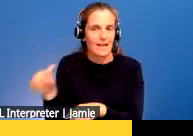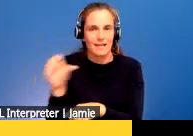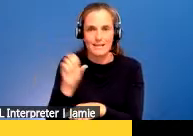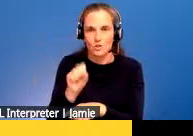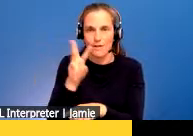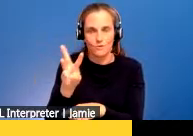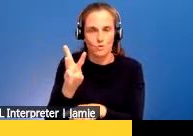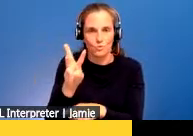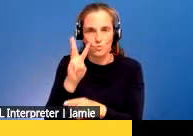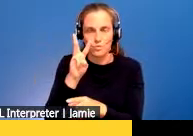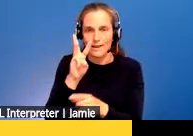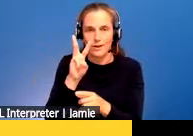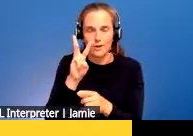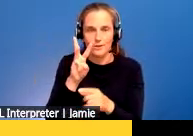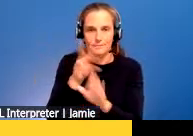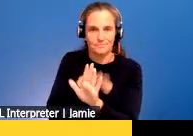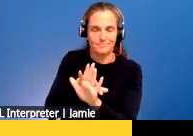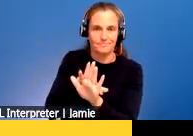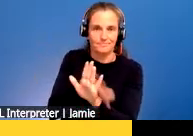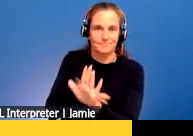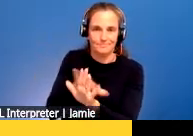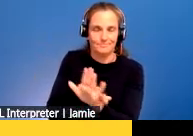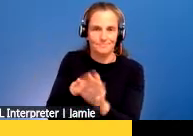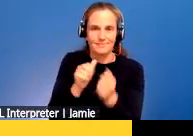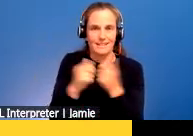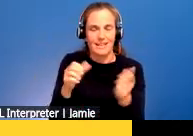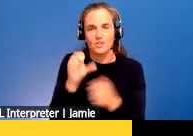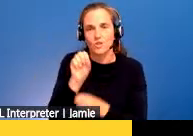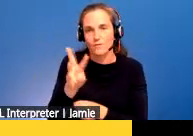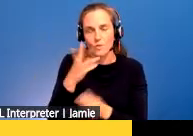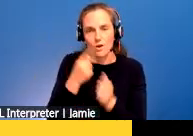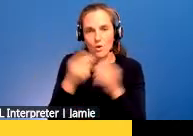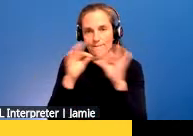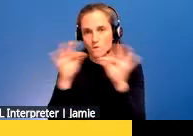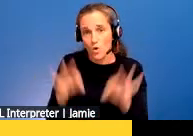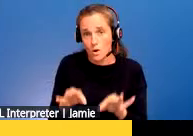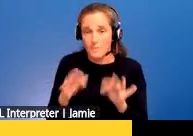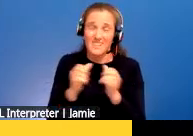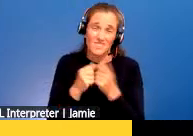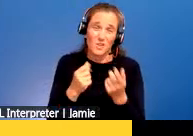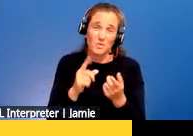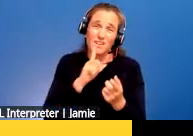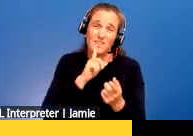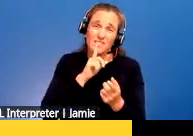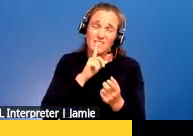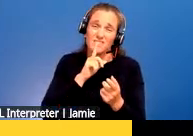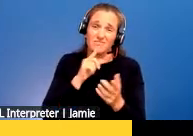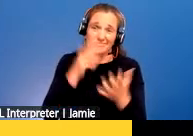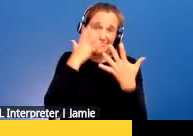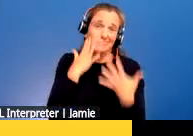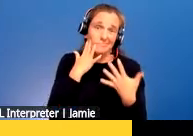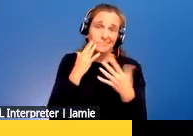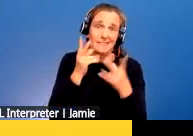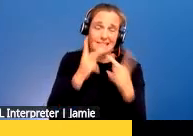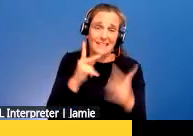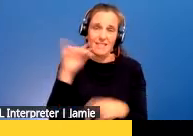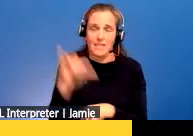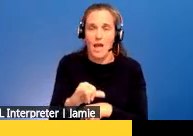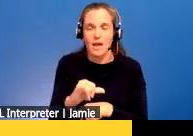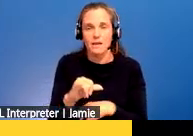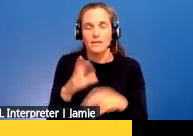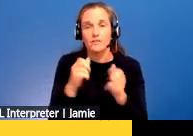into their computers nor their phones that would help them. So, and it's quite appalling to see that. So, if there